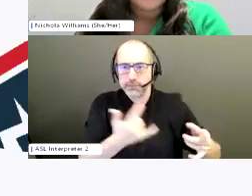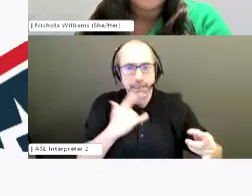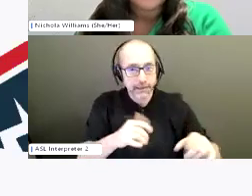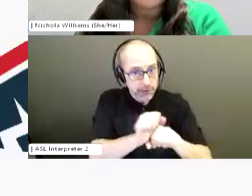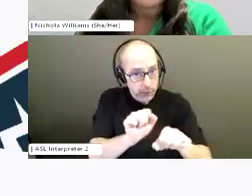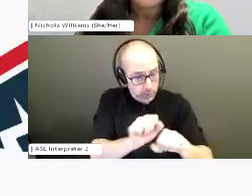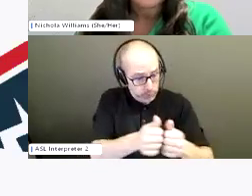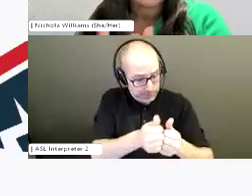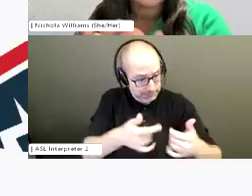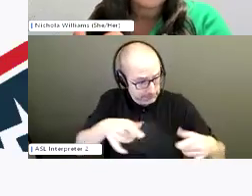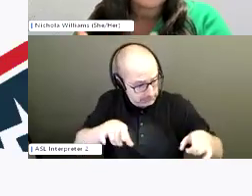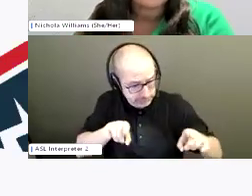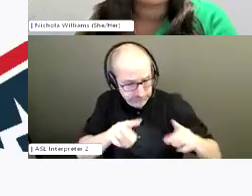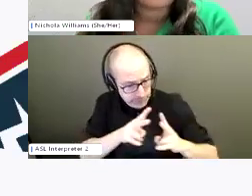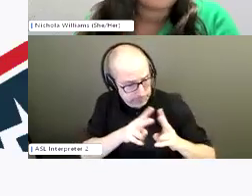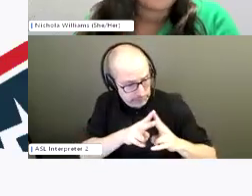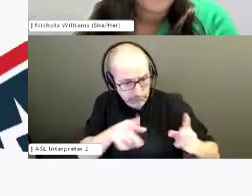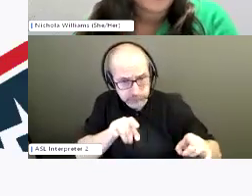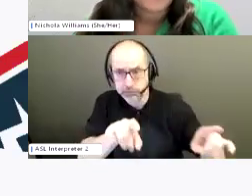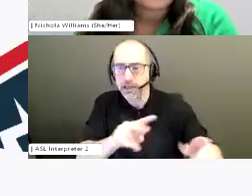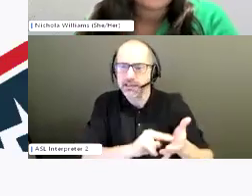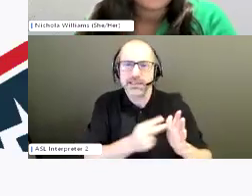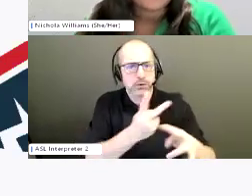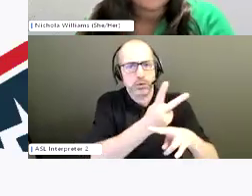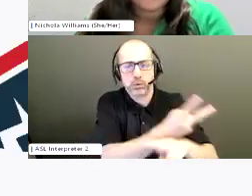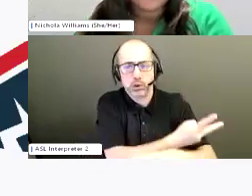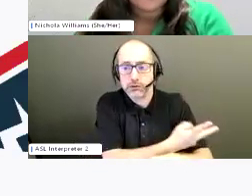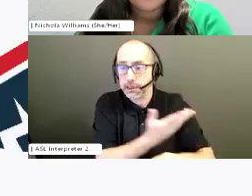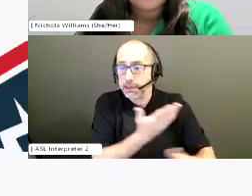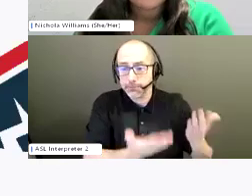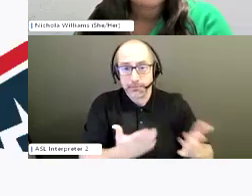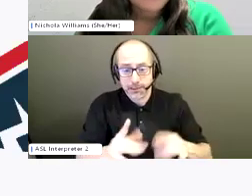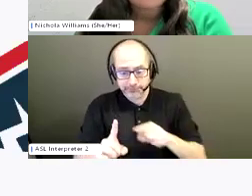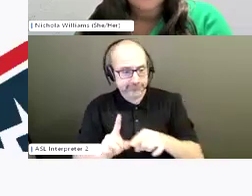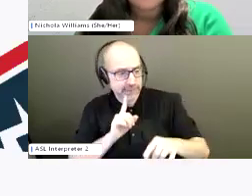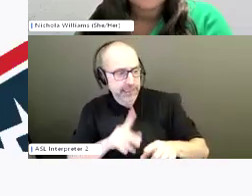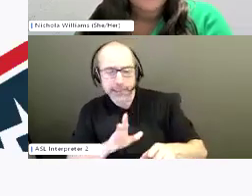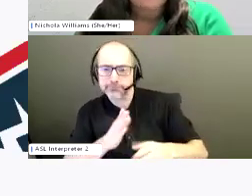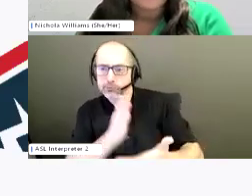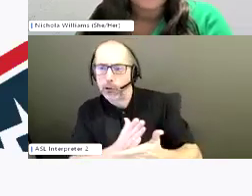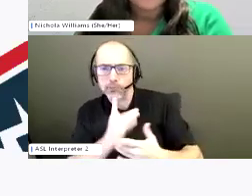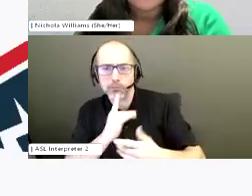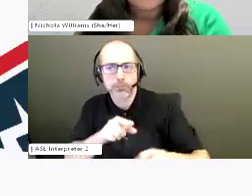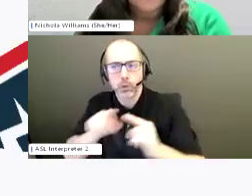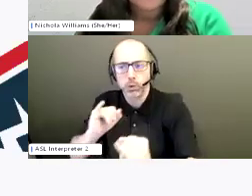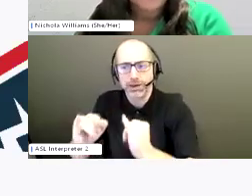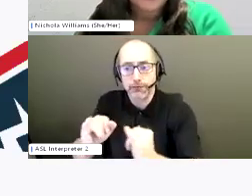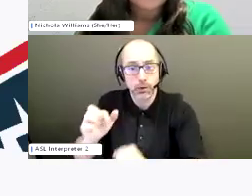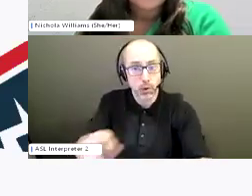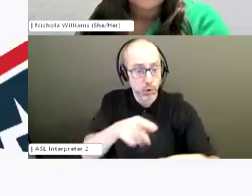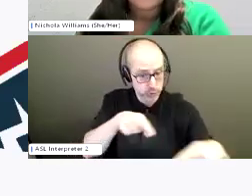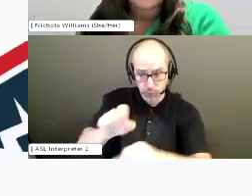partner. Abusers may prevent them from working or attending interviews, harass them on the job, interfere